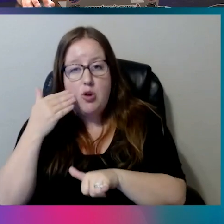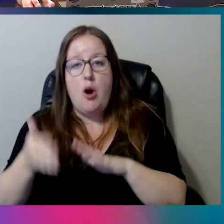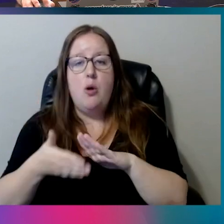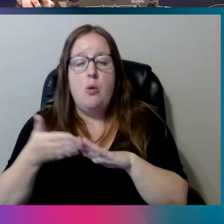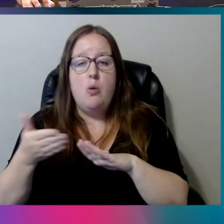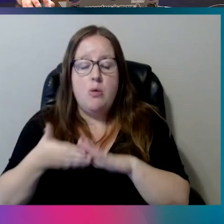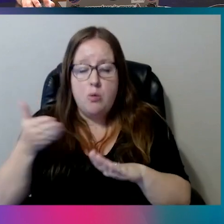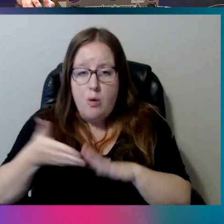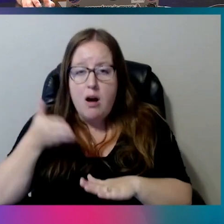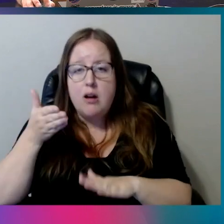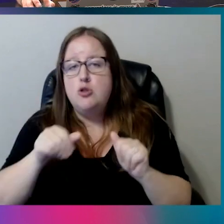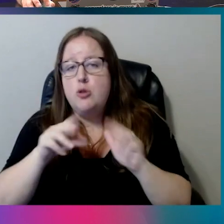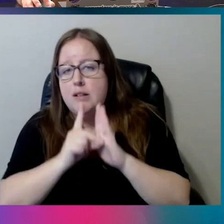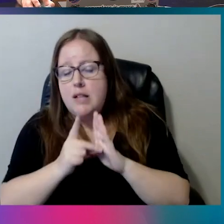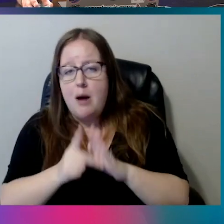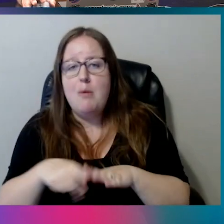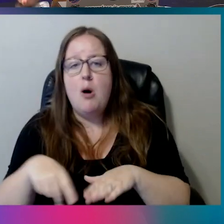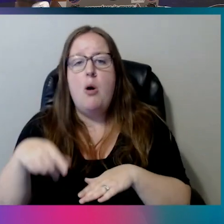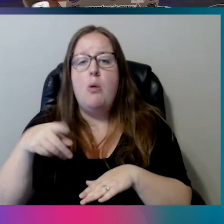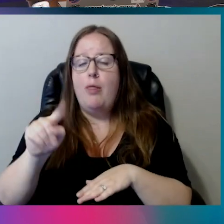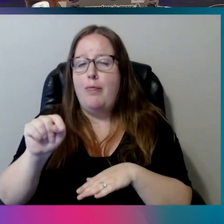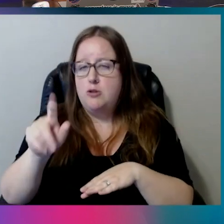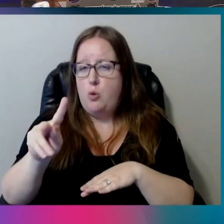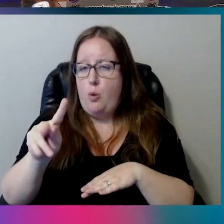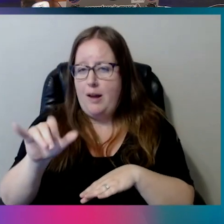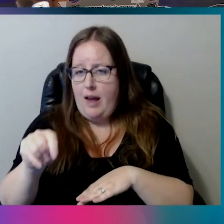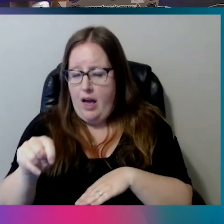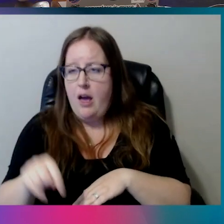the toolkit, and it'll give you an AWS